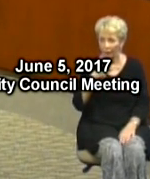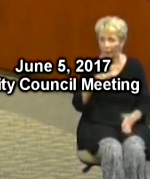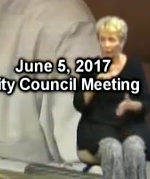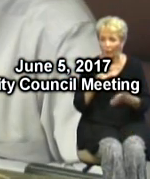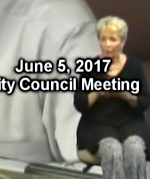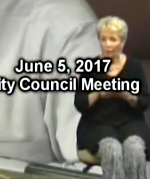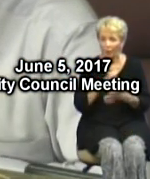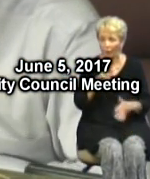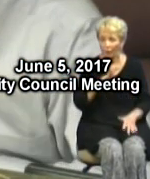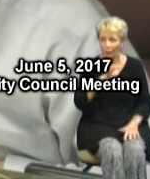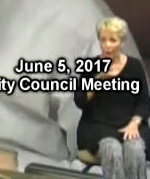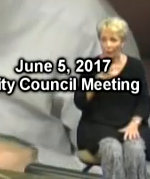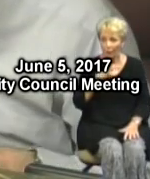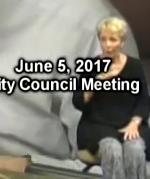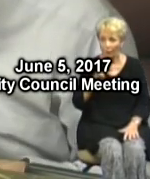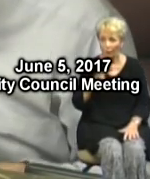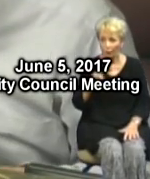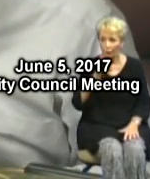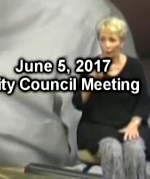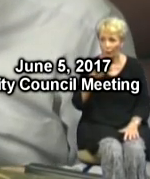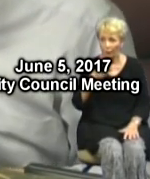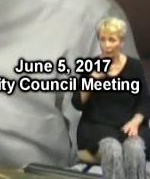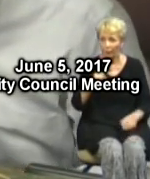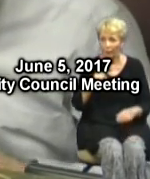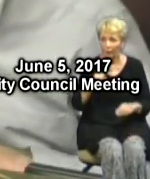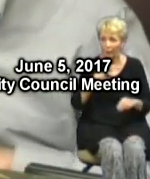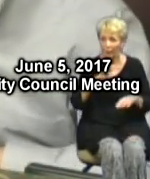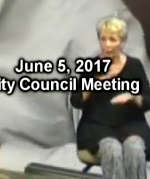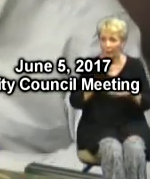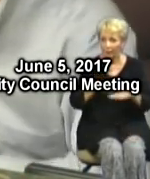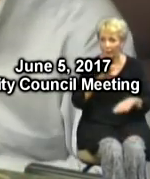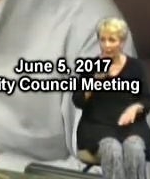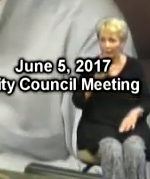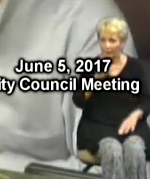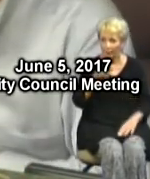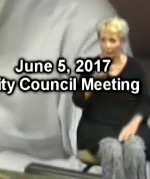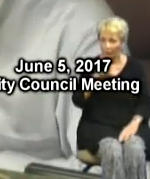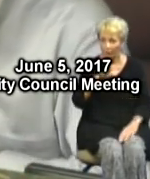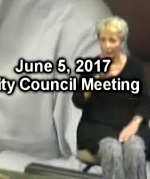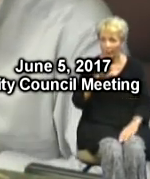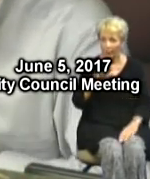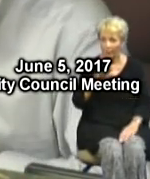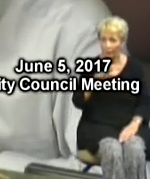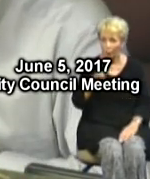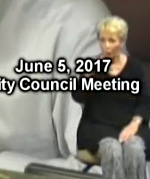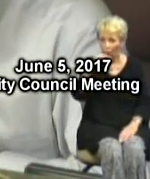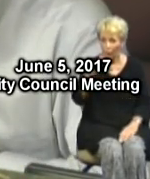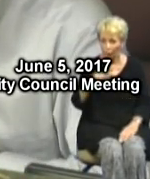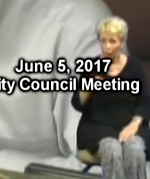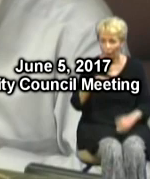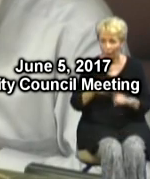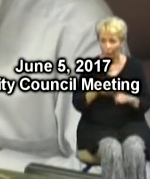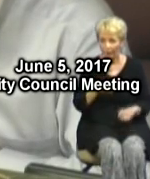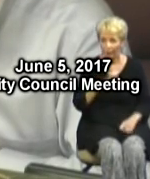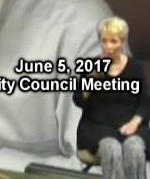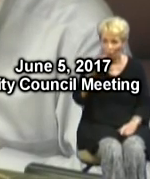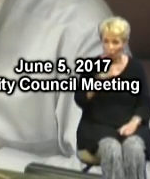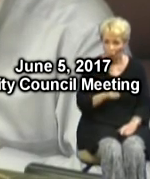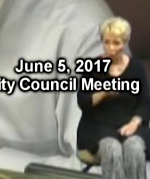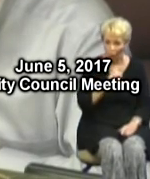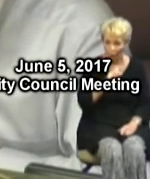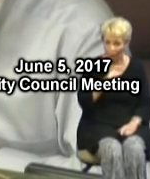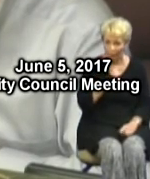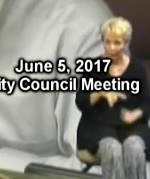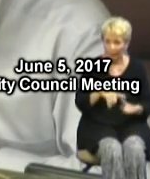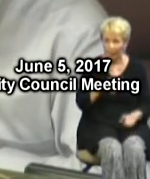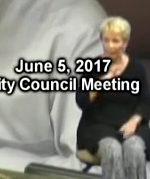a 37.42-acre tract of property located at 925 North Green Street from Low Intensity District, the